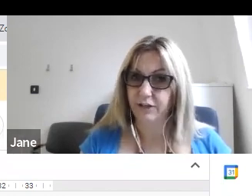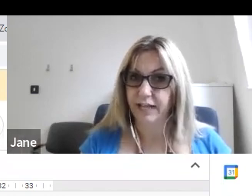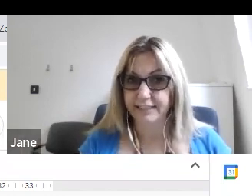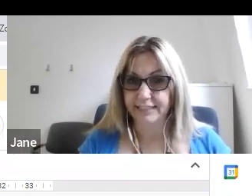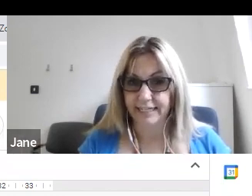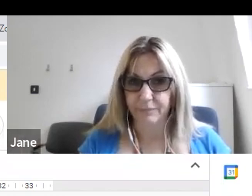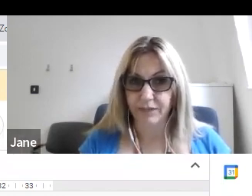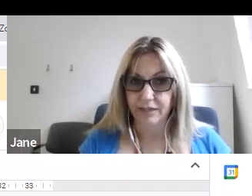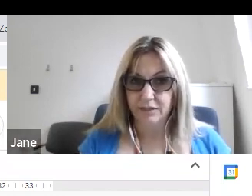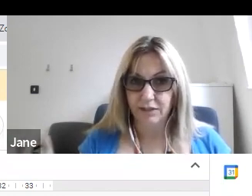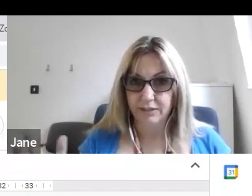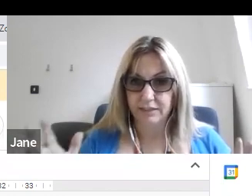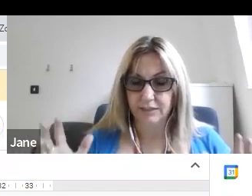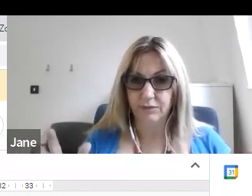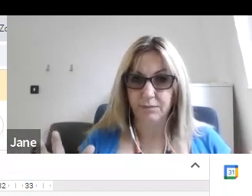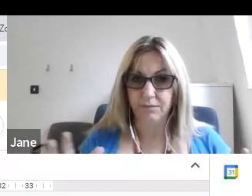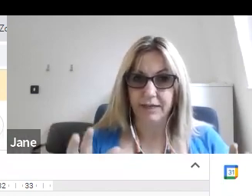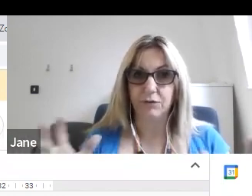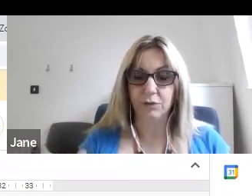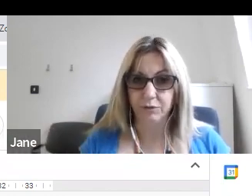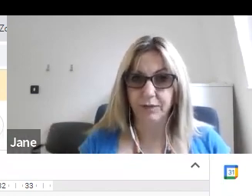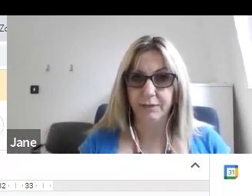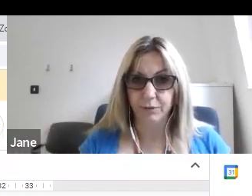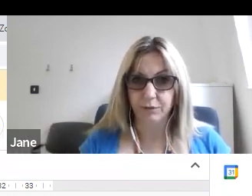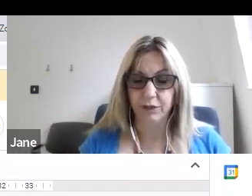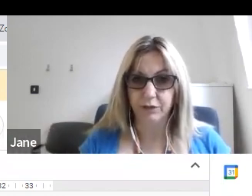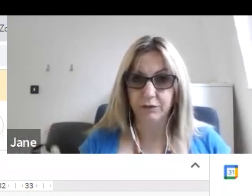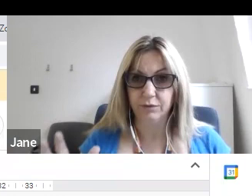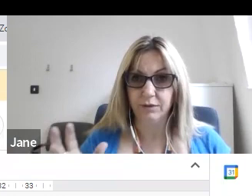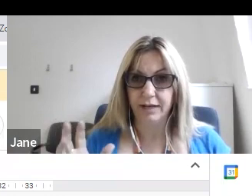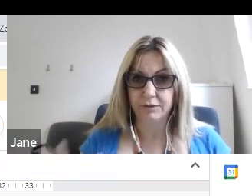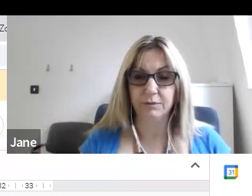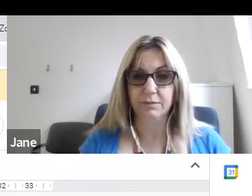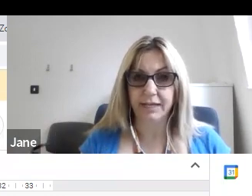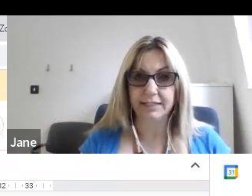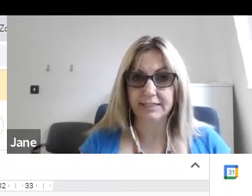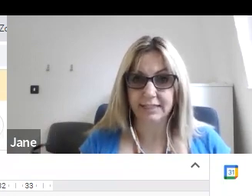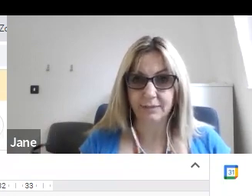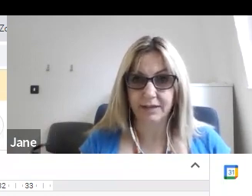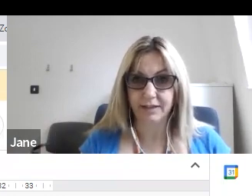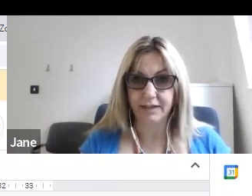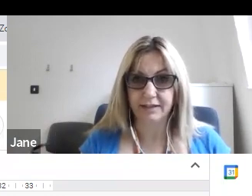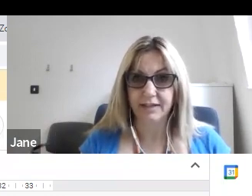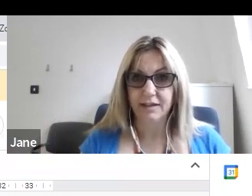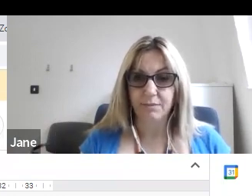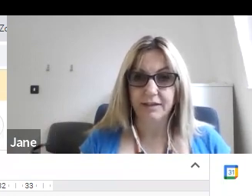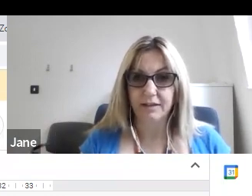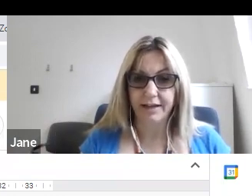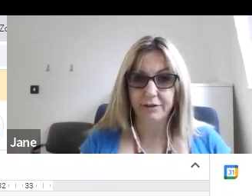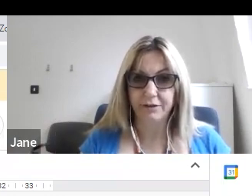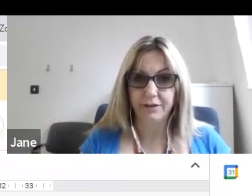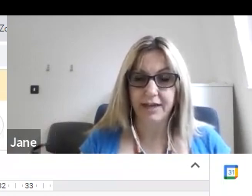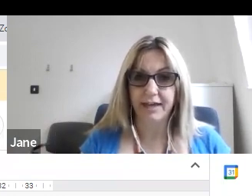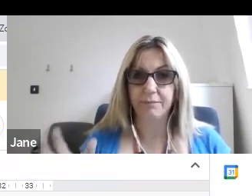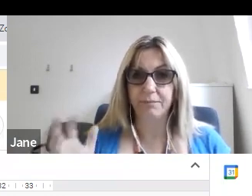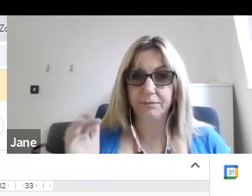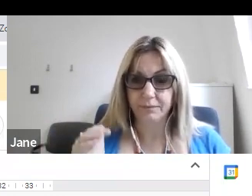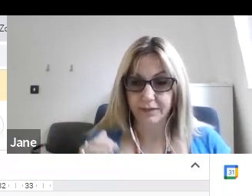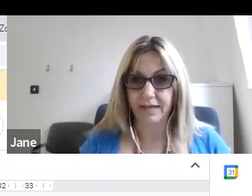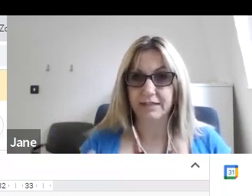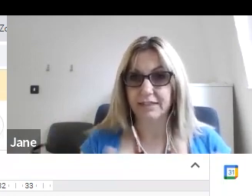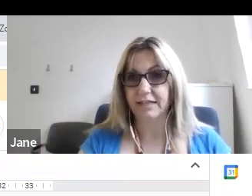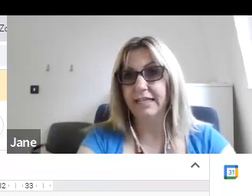the locality team. So it's for that group of people who have some complexity about their mental health